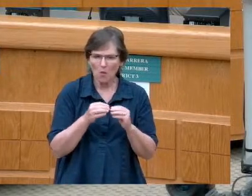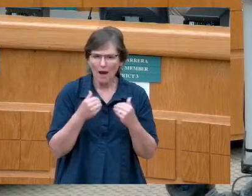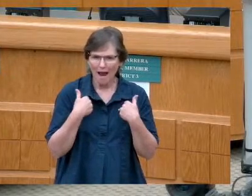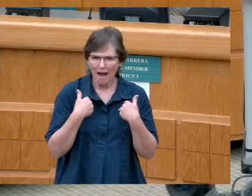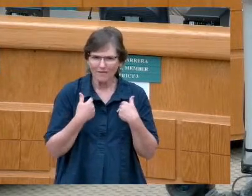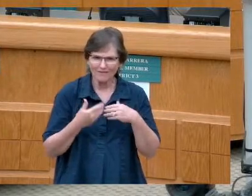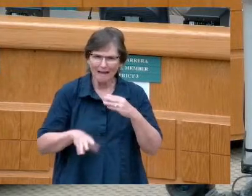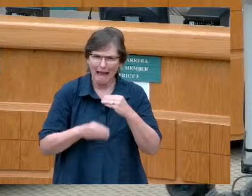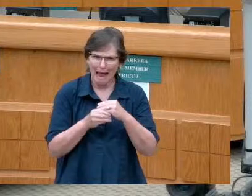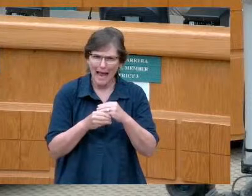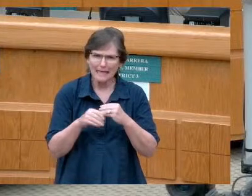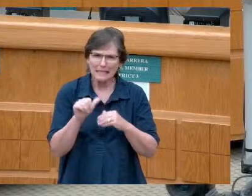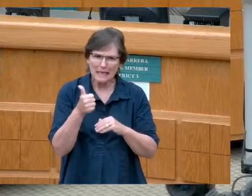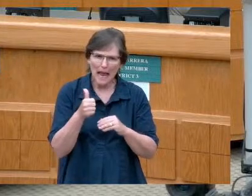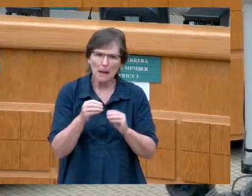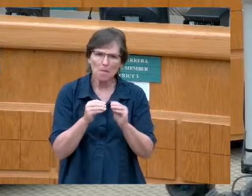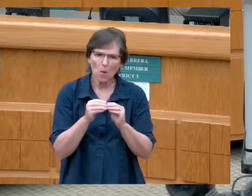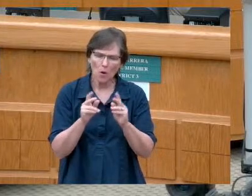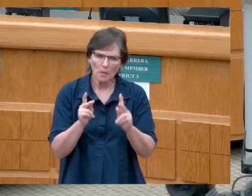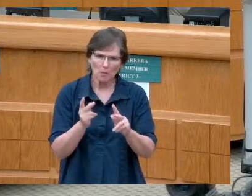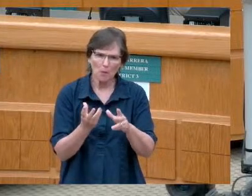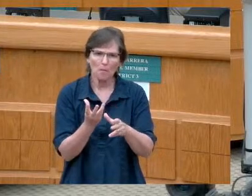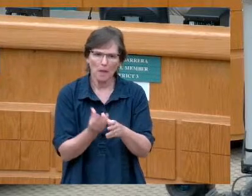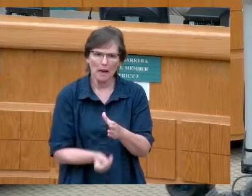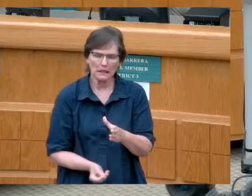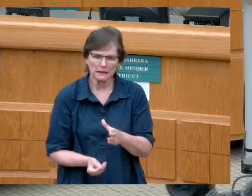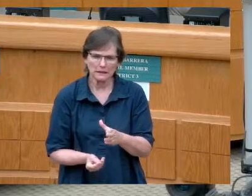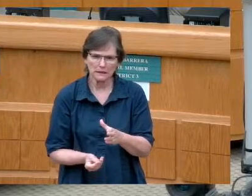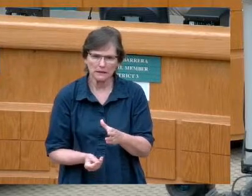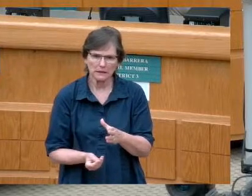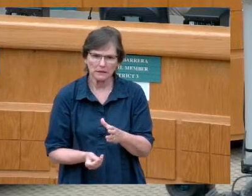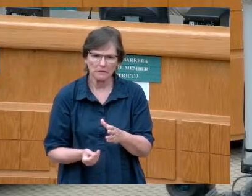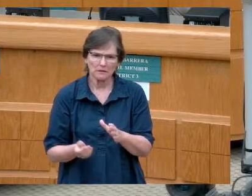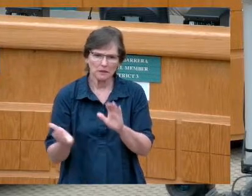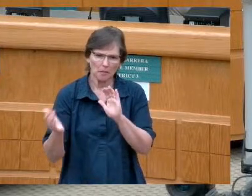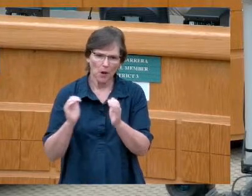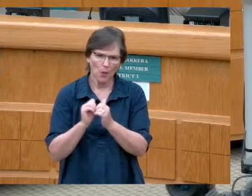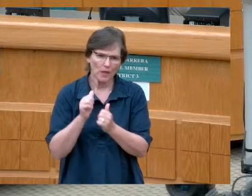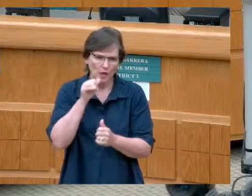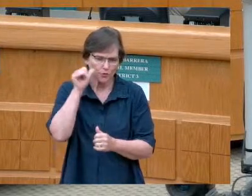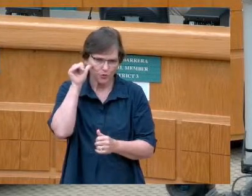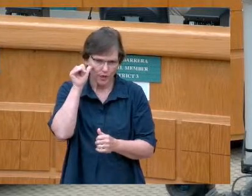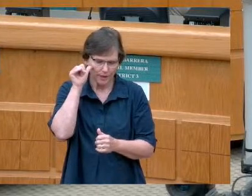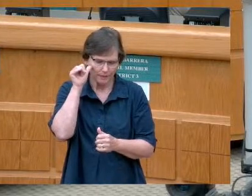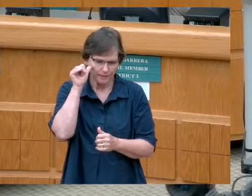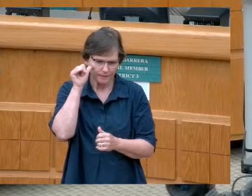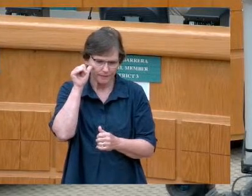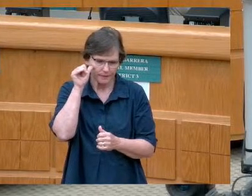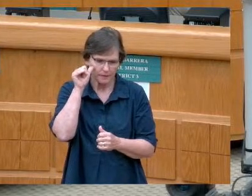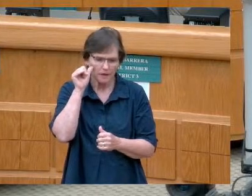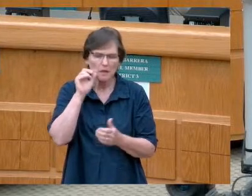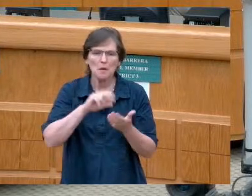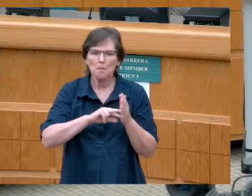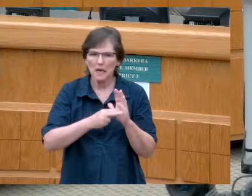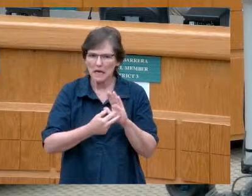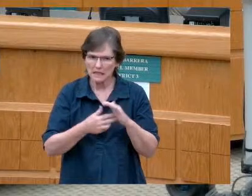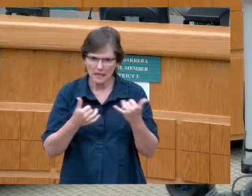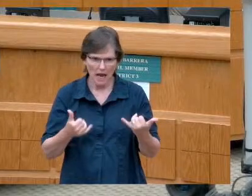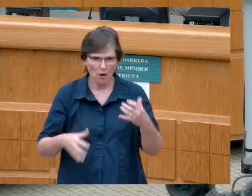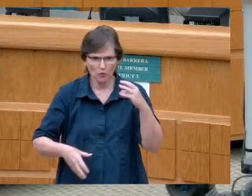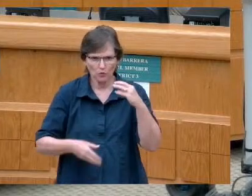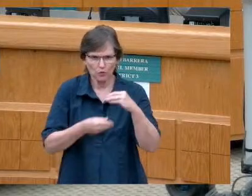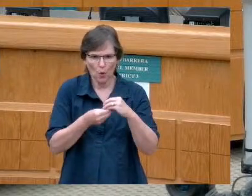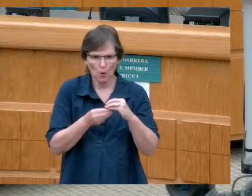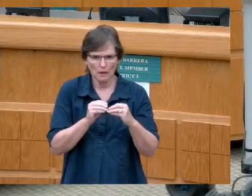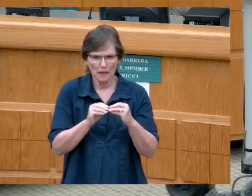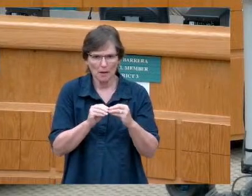deaths, unfortunately, over yesterday's number. And so yesterday we had 217 reported deaths. With